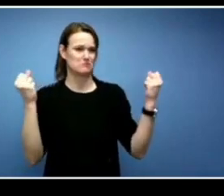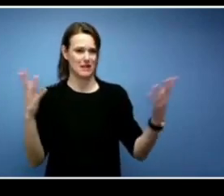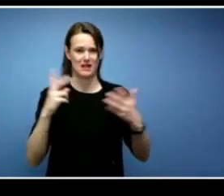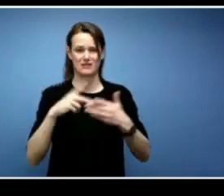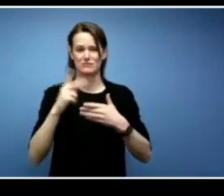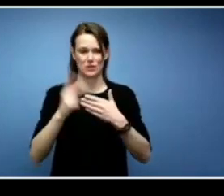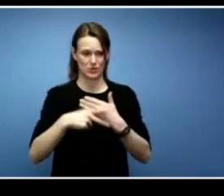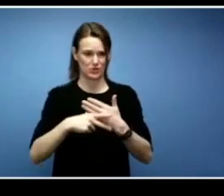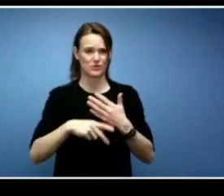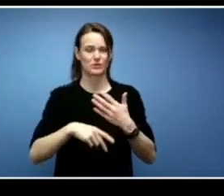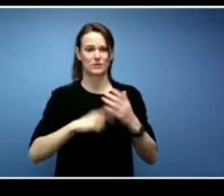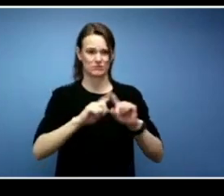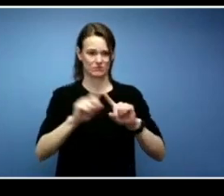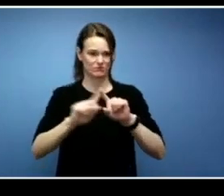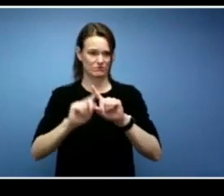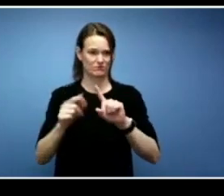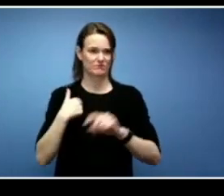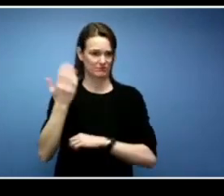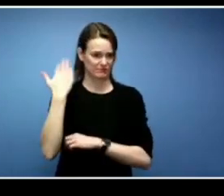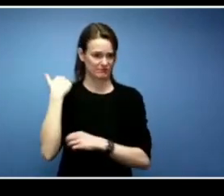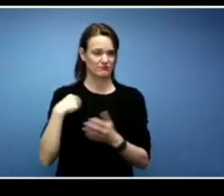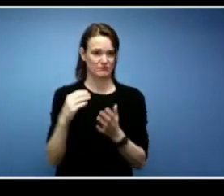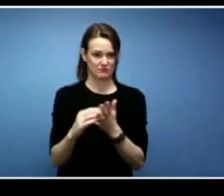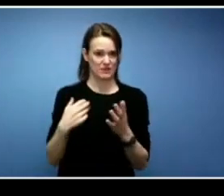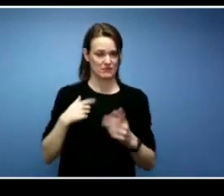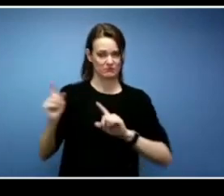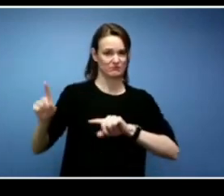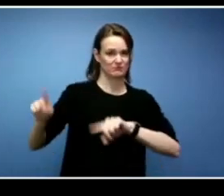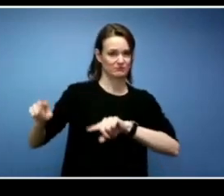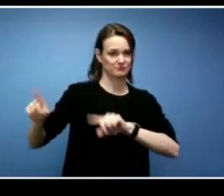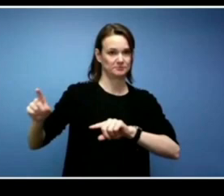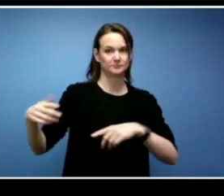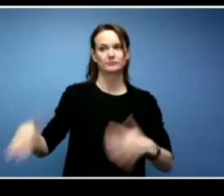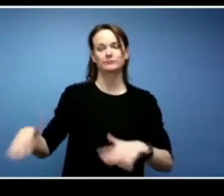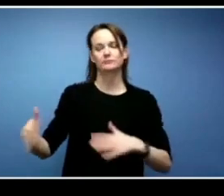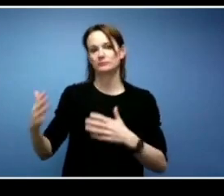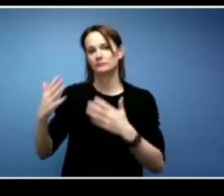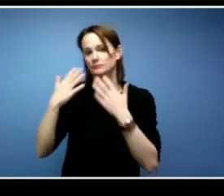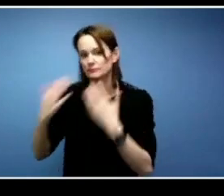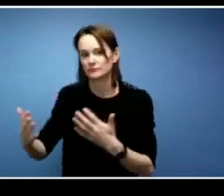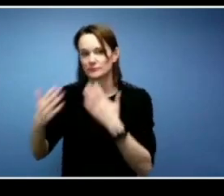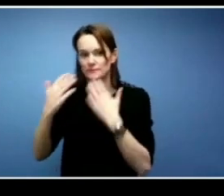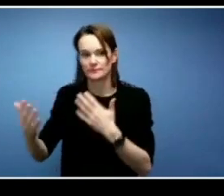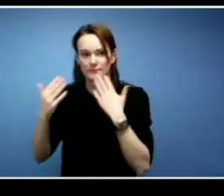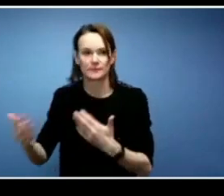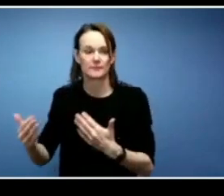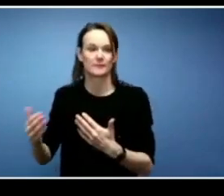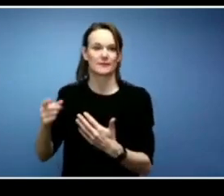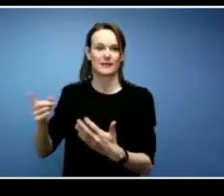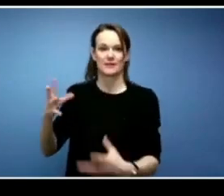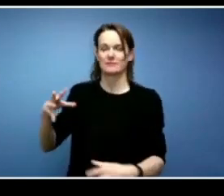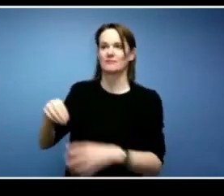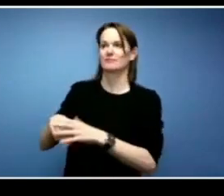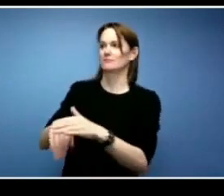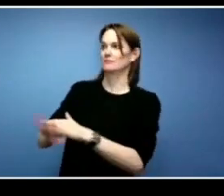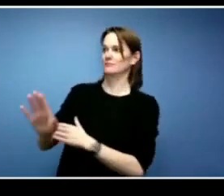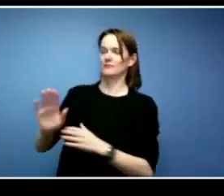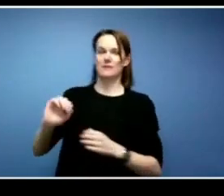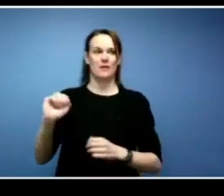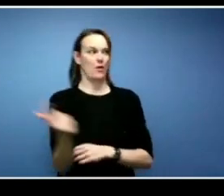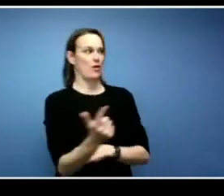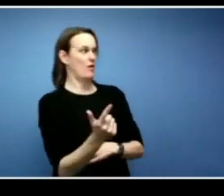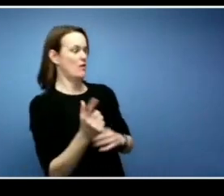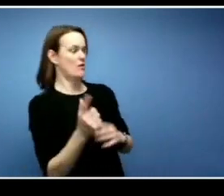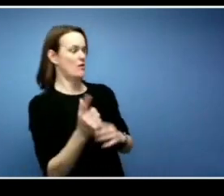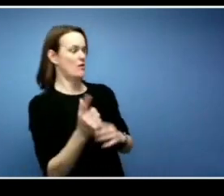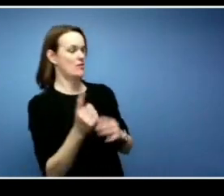hosted a numerous amount of programs that I attended as a student. I can't thank them enough for putting me in a room with all Black people